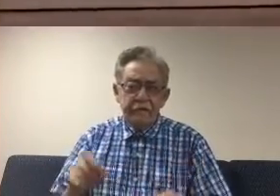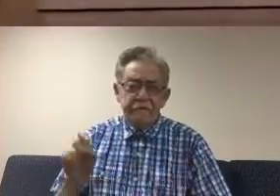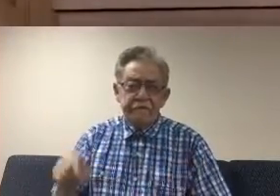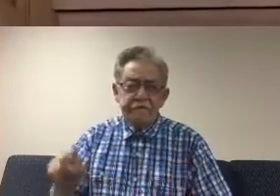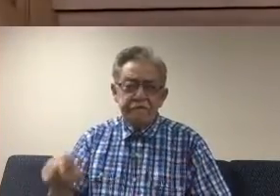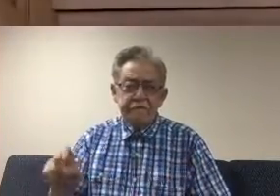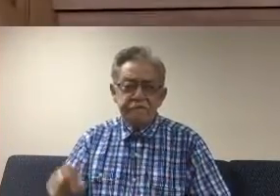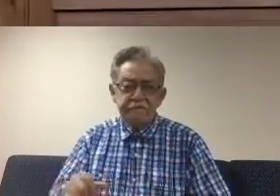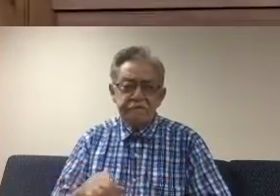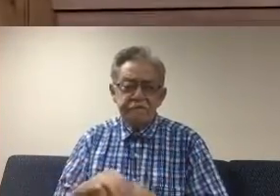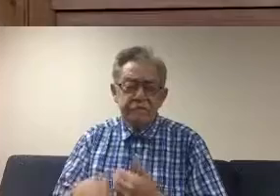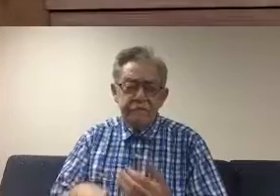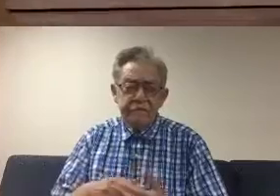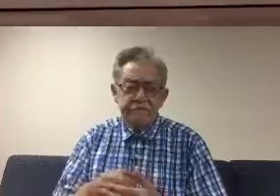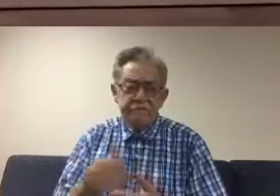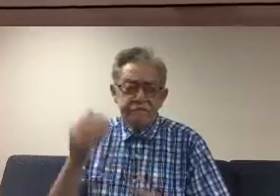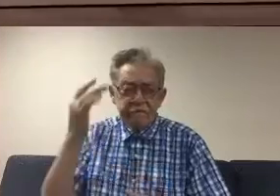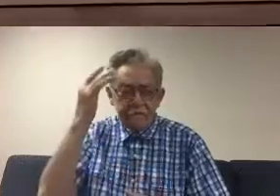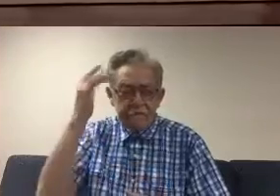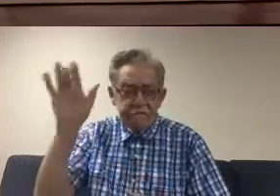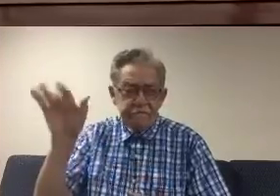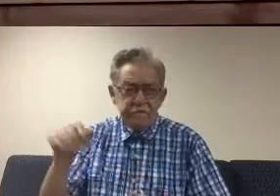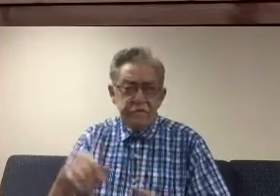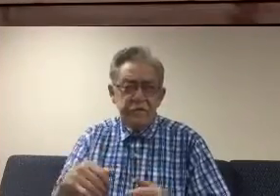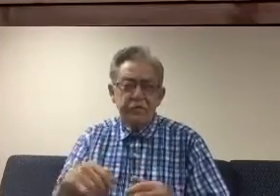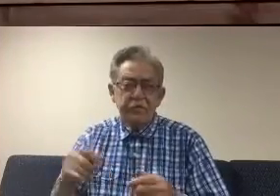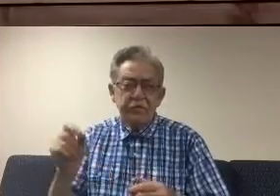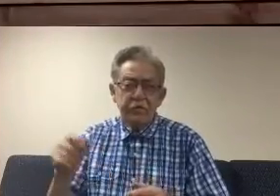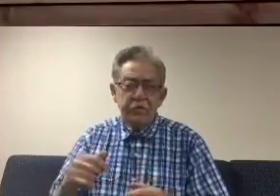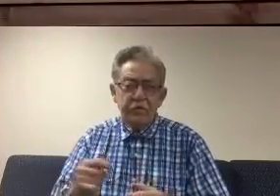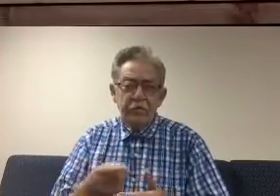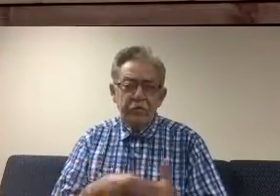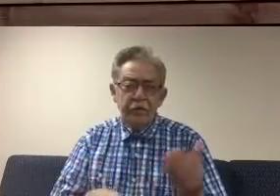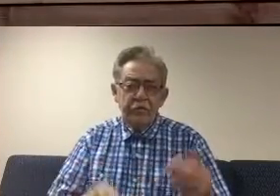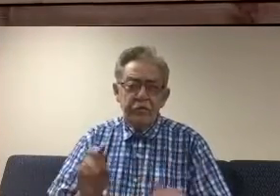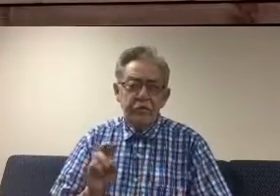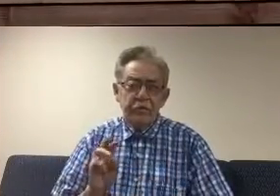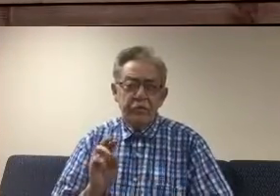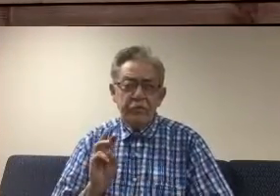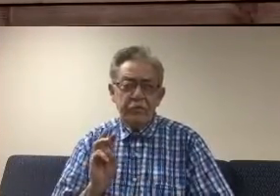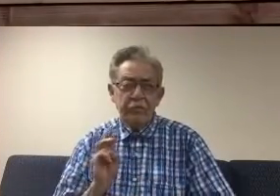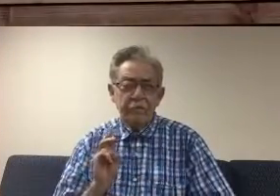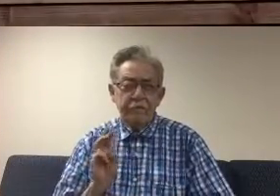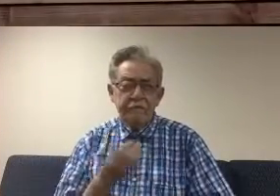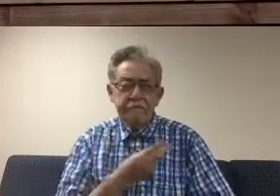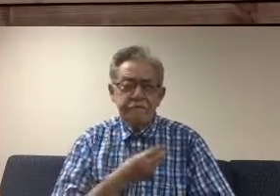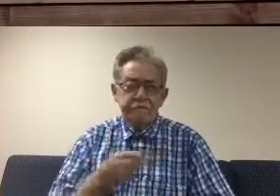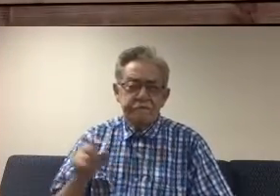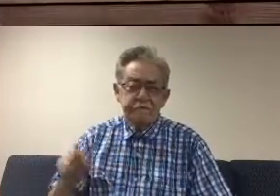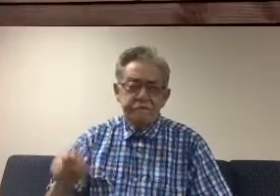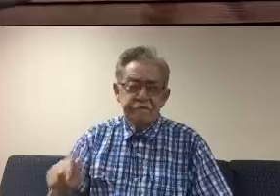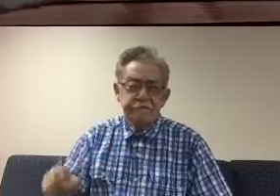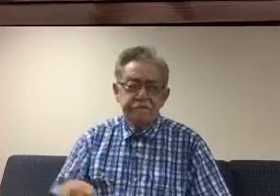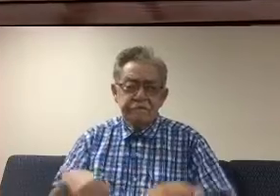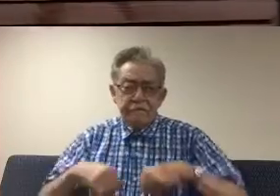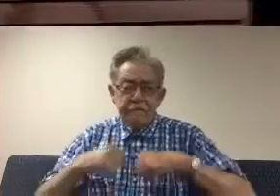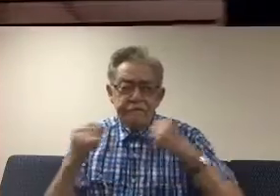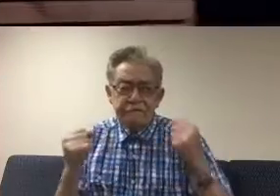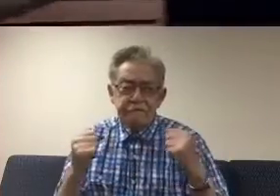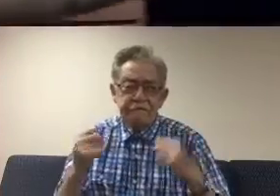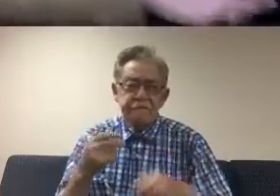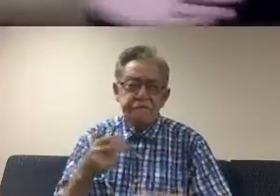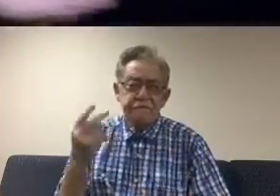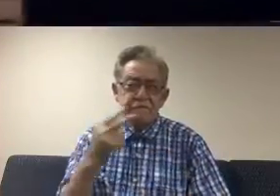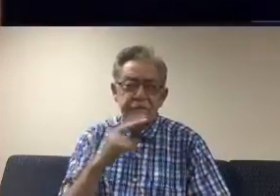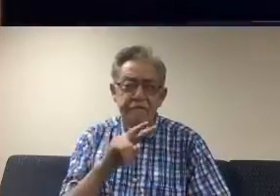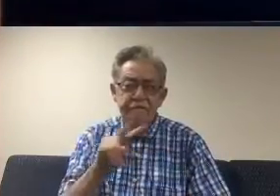of that cleverness. What we need is all that boldness. And what we won't maybe look at next week, but what these guys